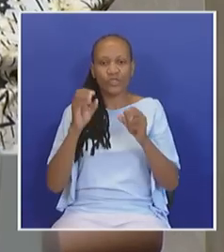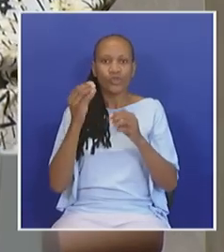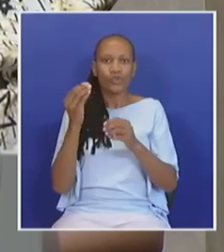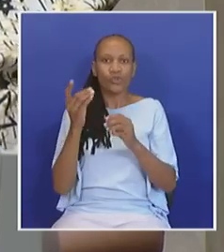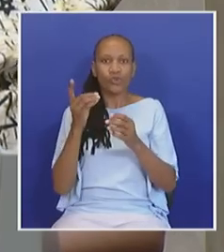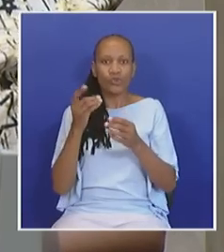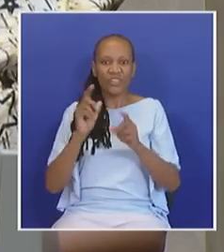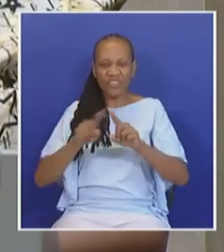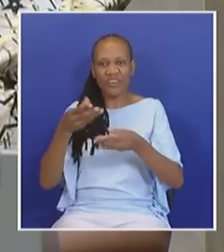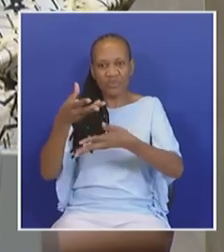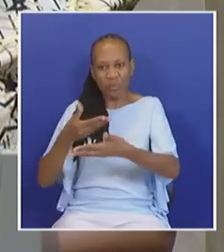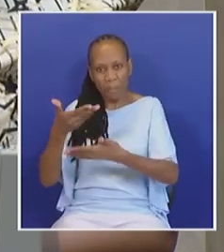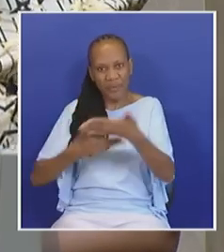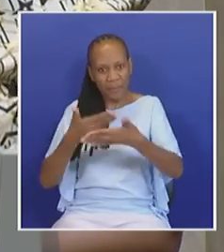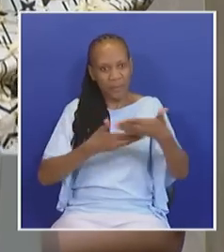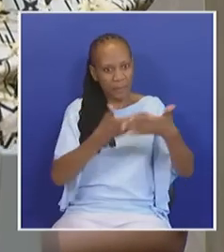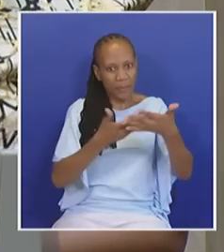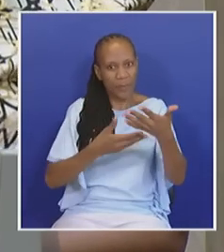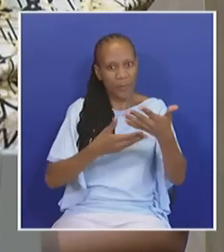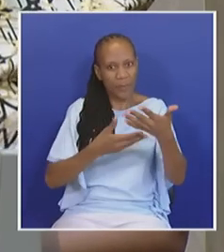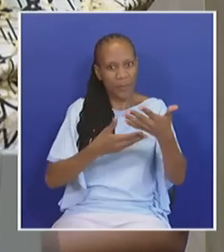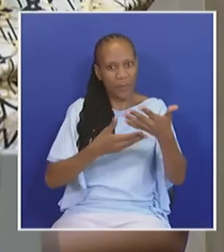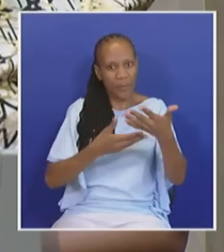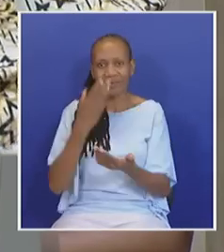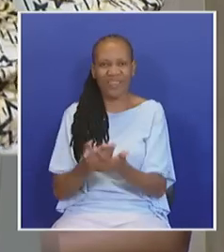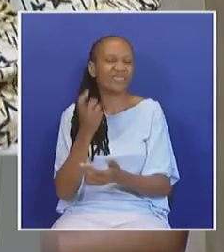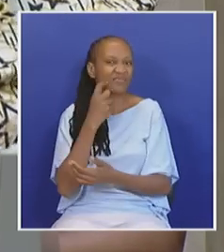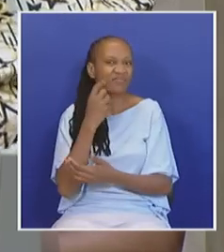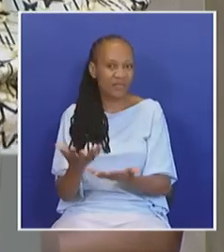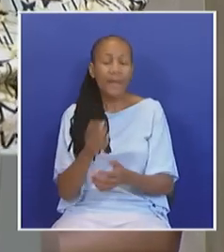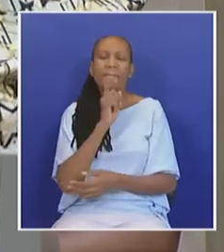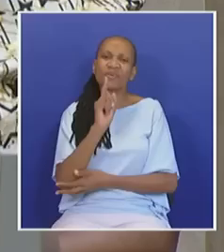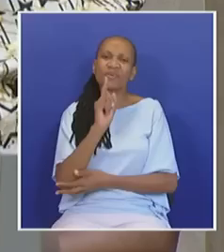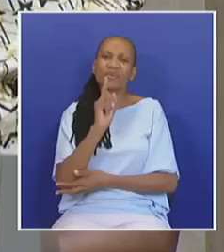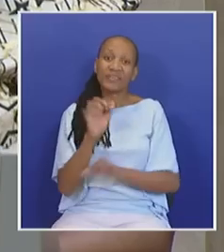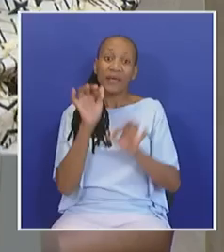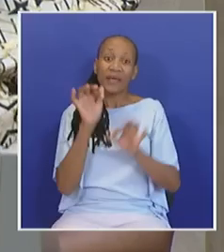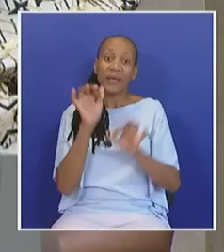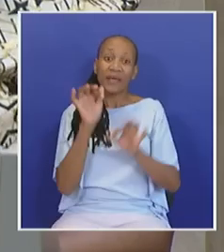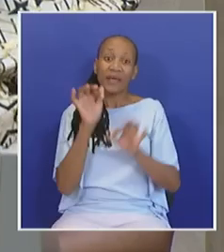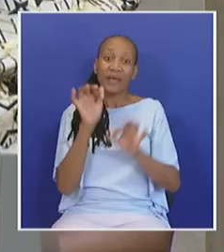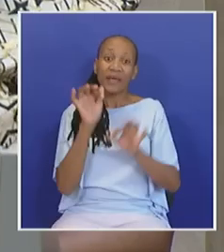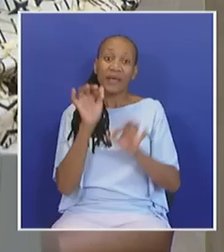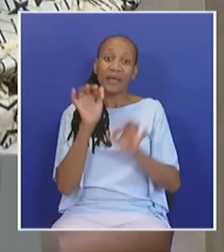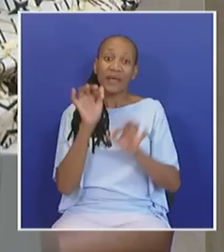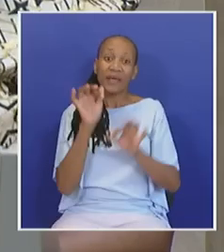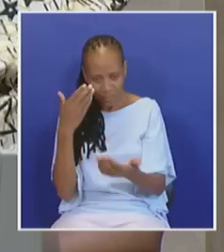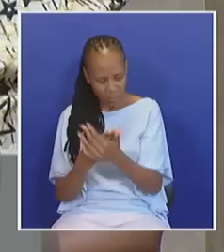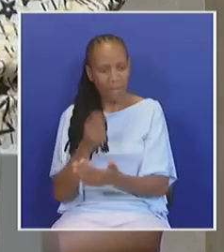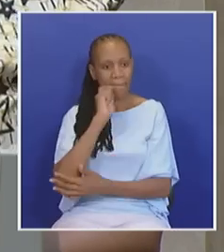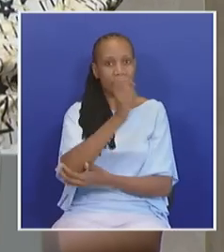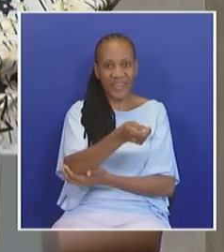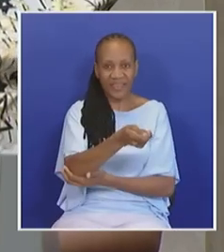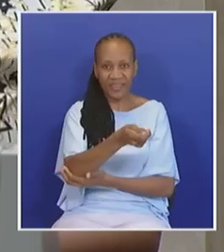and party lists. This means that candidates will also be able to pay electoral